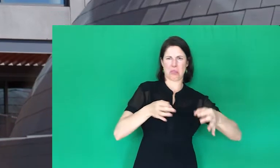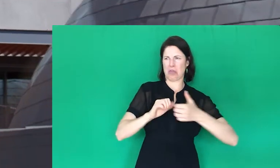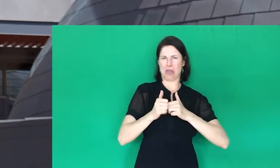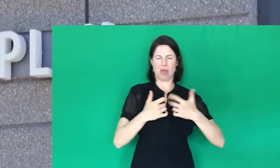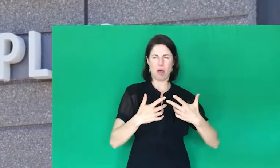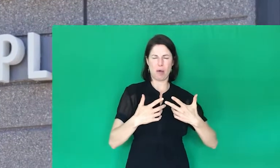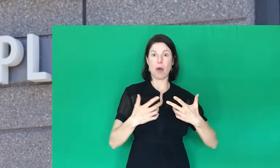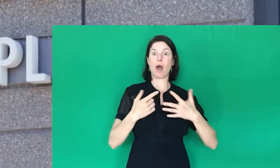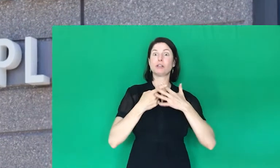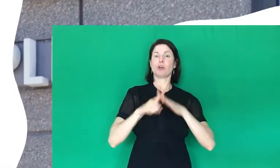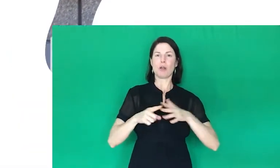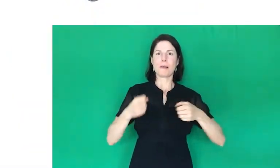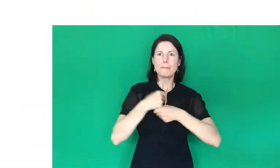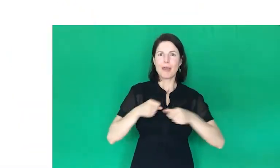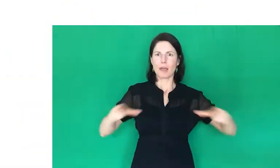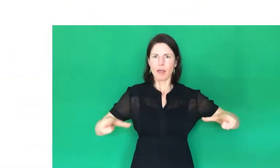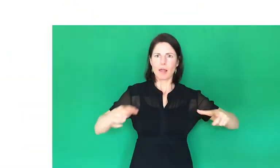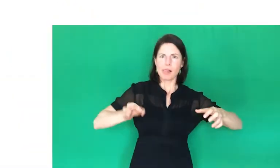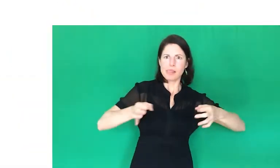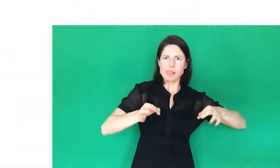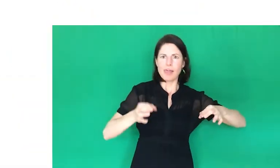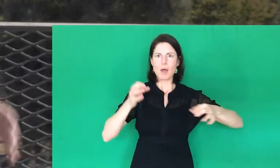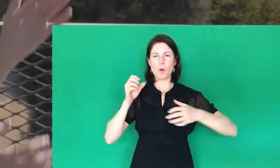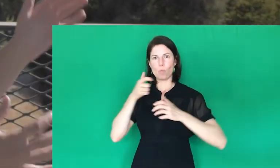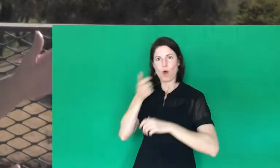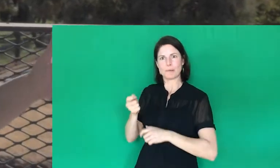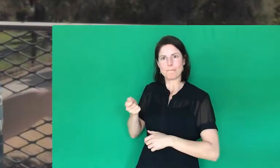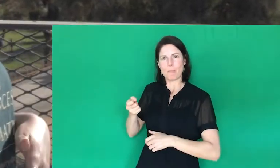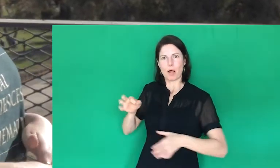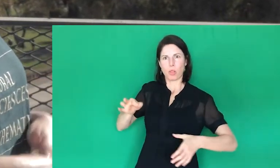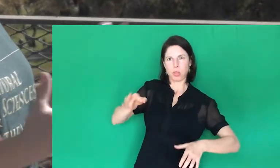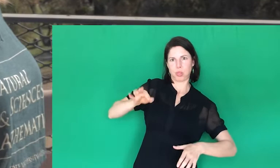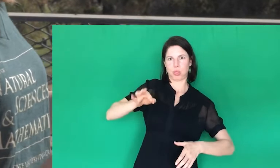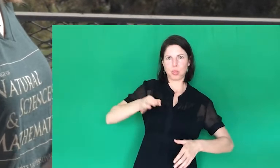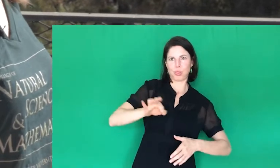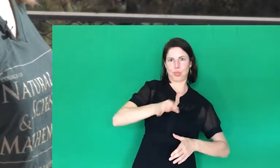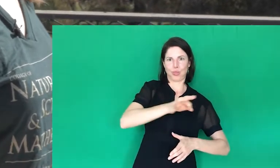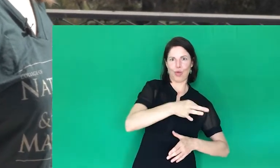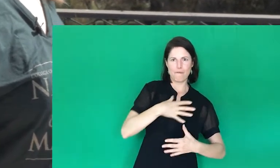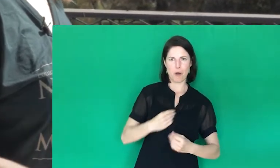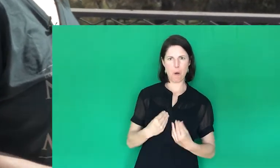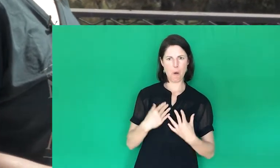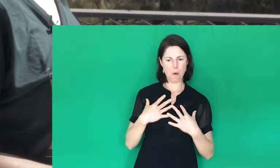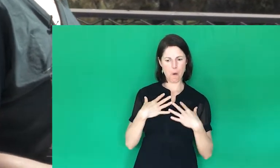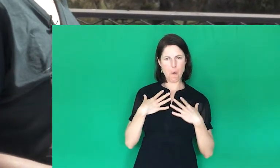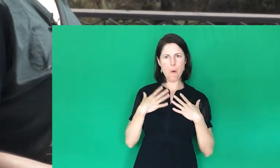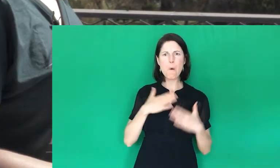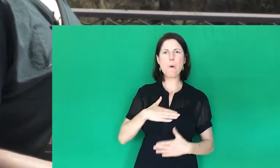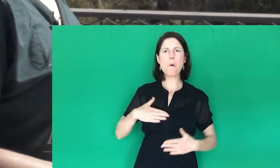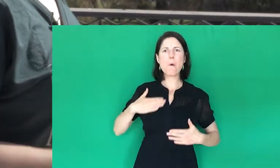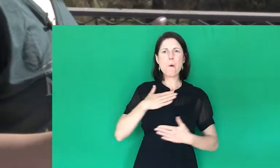enjoy it, but when we actually made the whole maze and watched the marble go all the way from the top to the bottom, it was a really fulfilling experience.